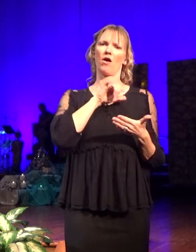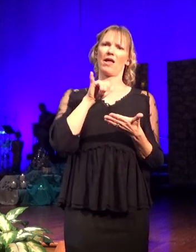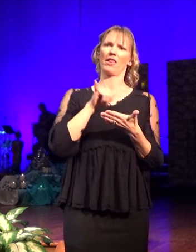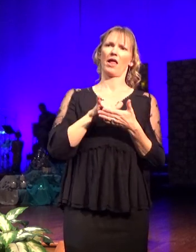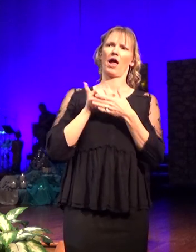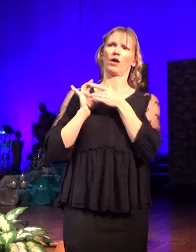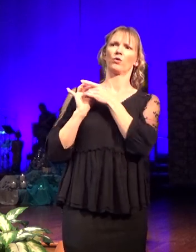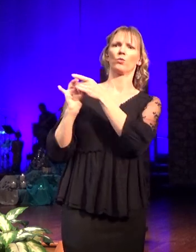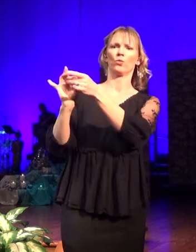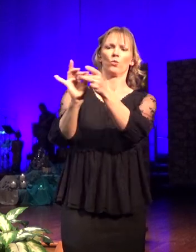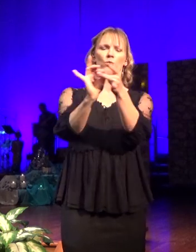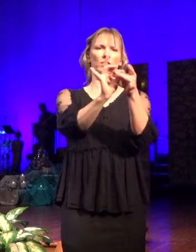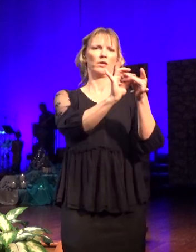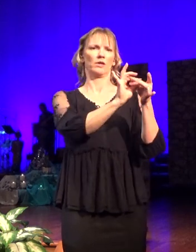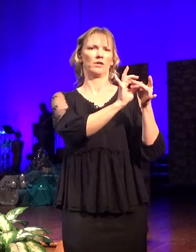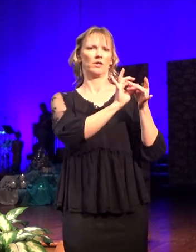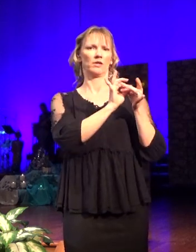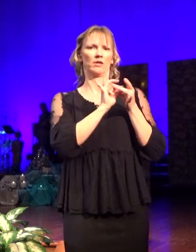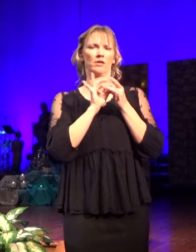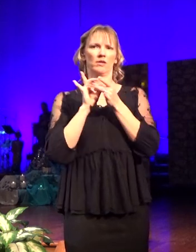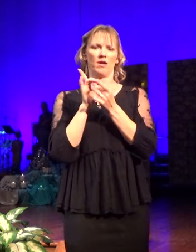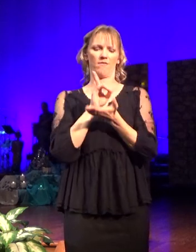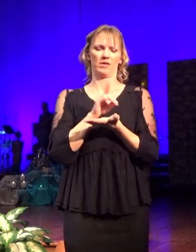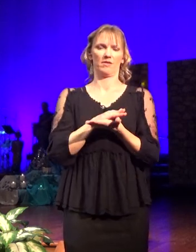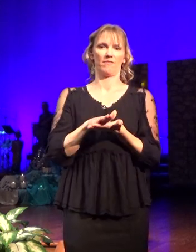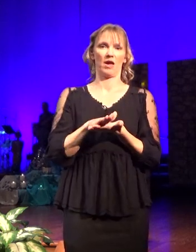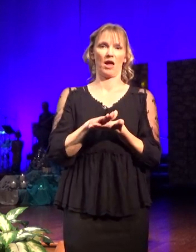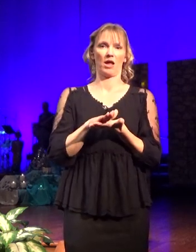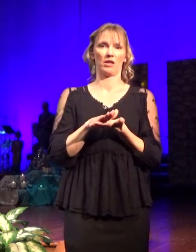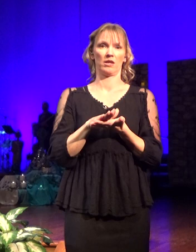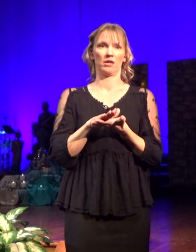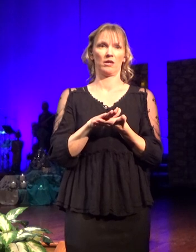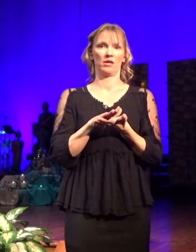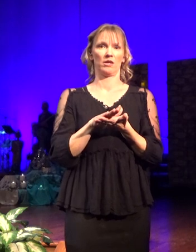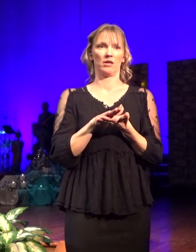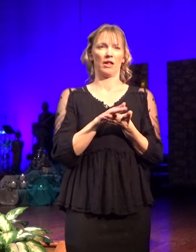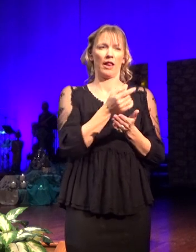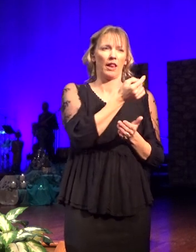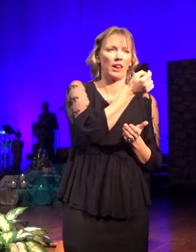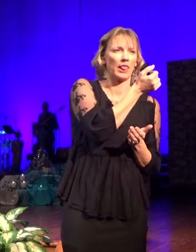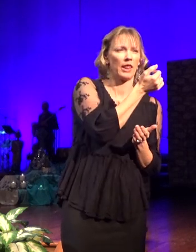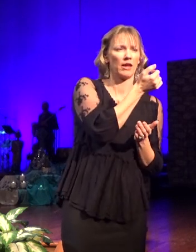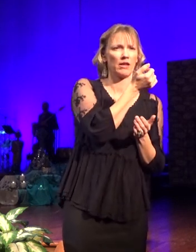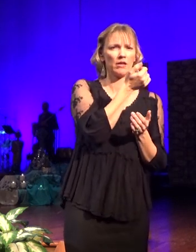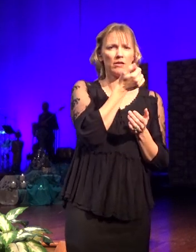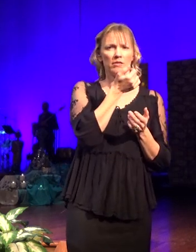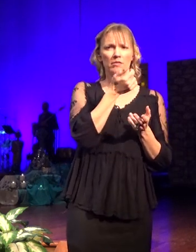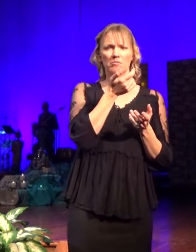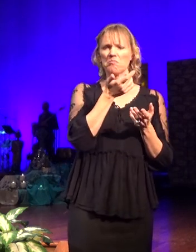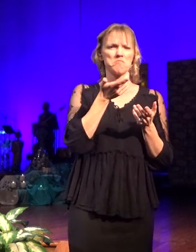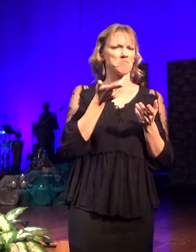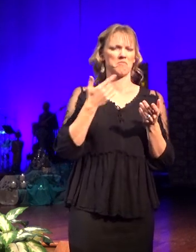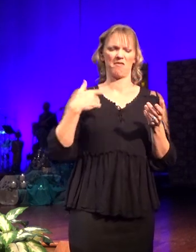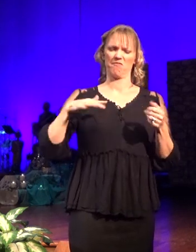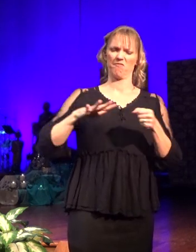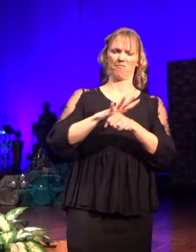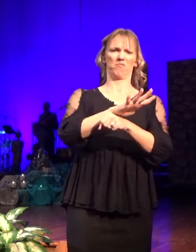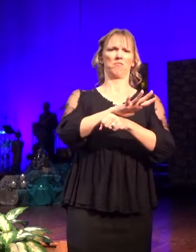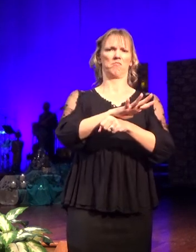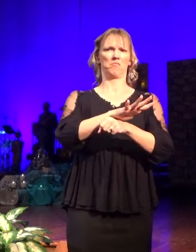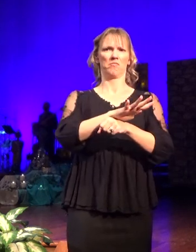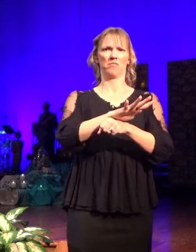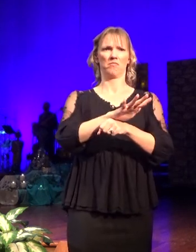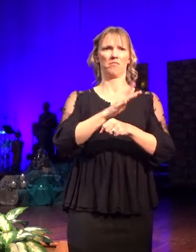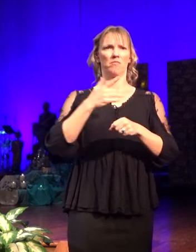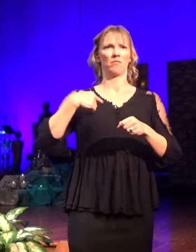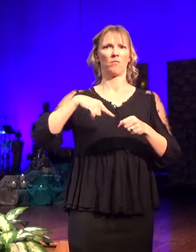the divine. Not a rip or a tear, complete. We are the light of spirit.